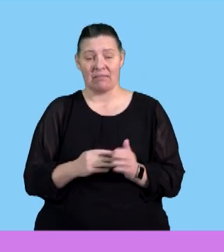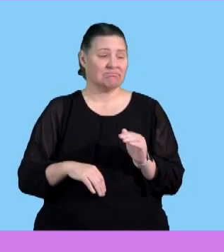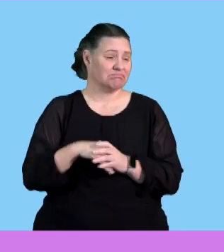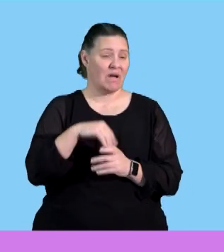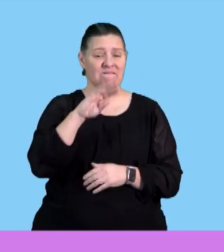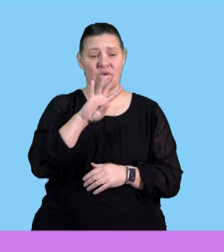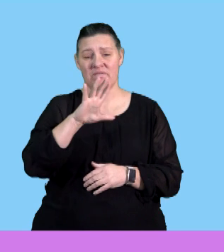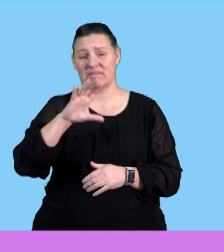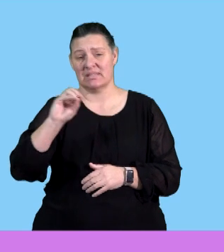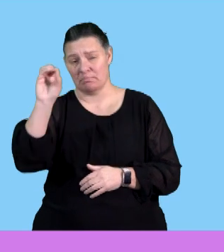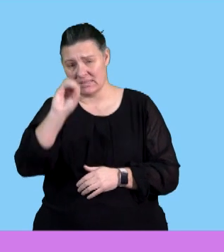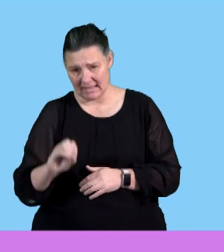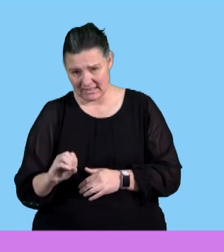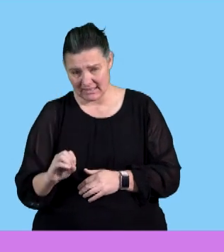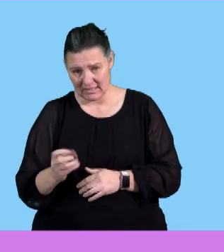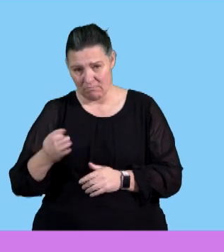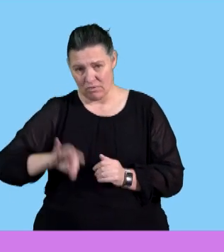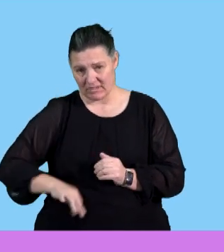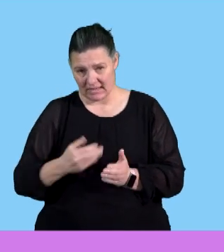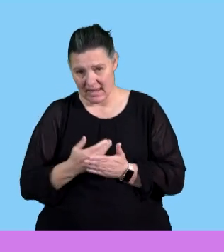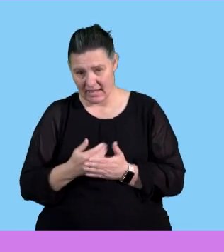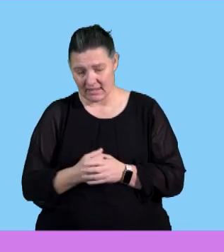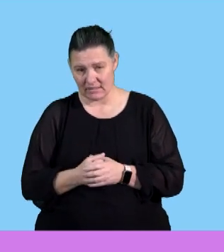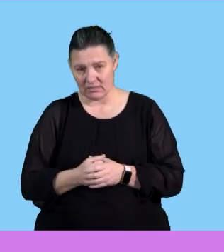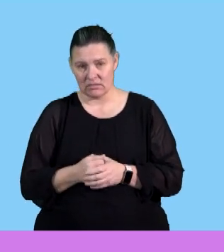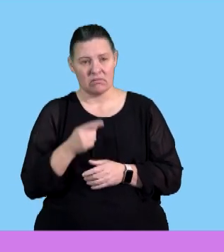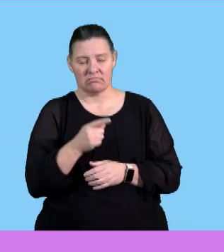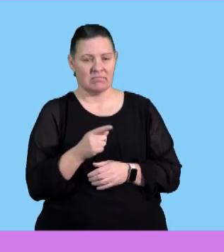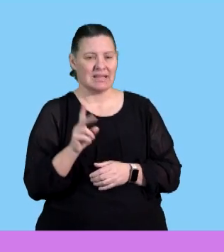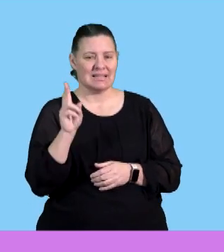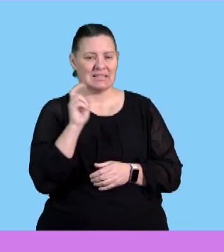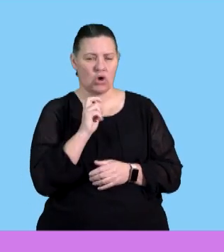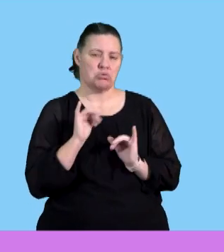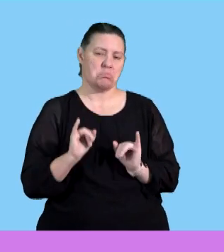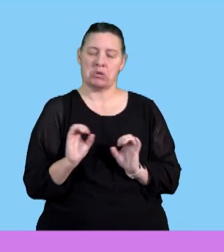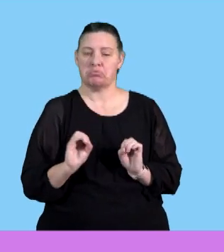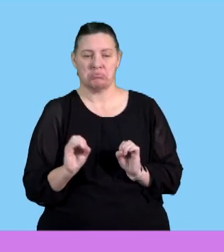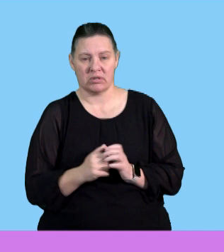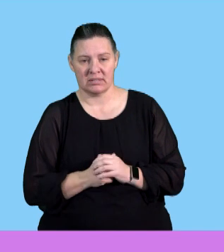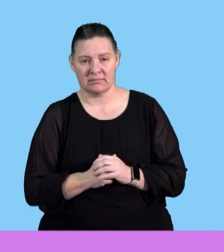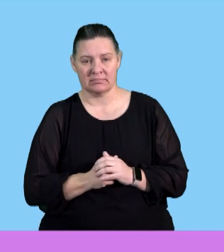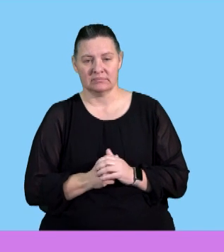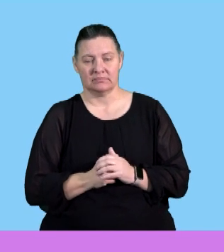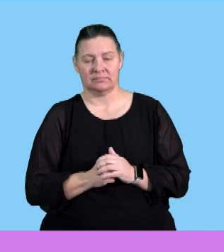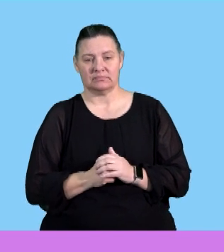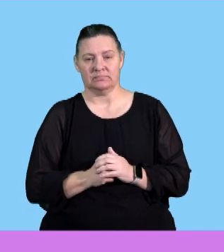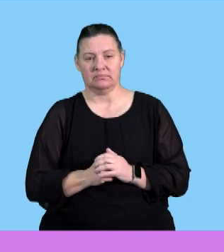to 450% profit. So this doesn't sound too bad.